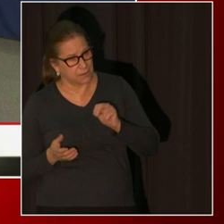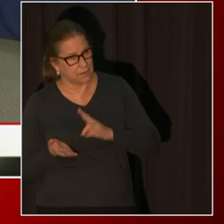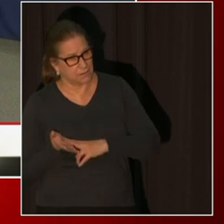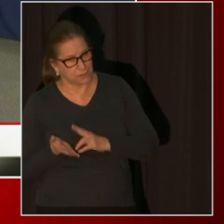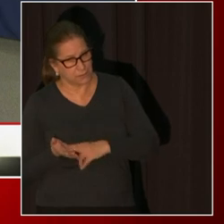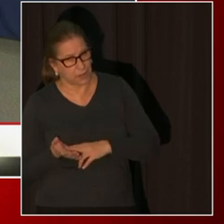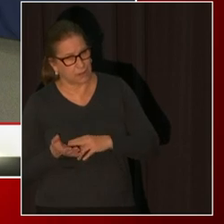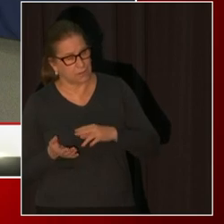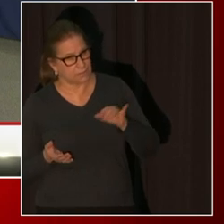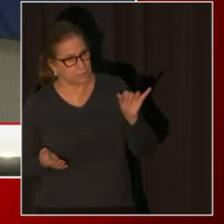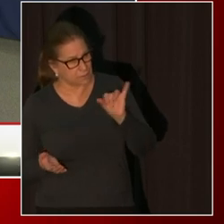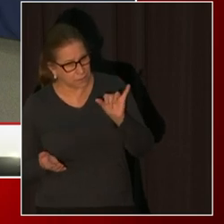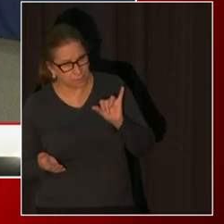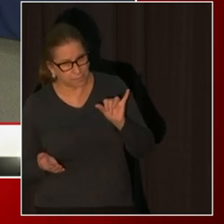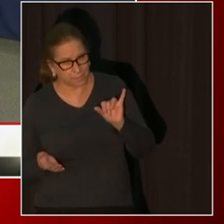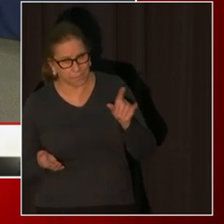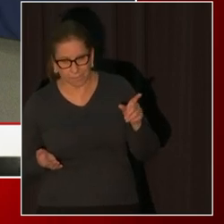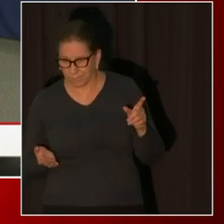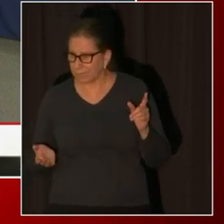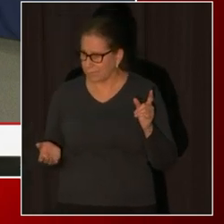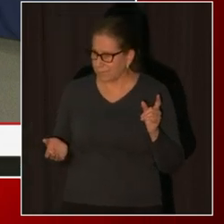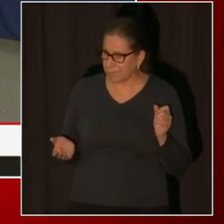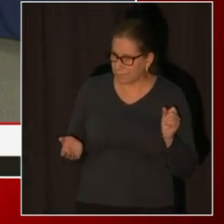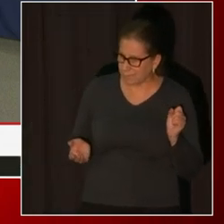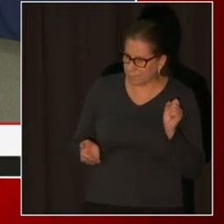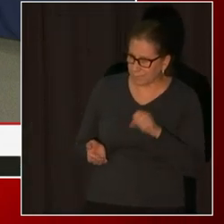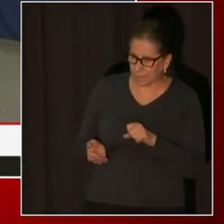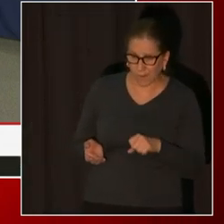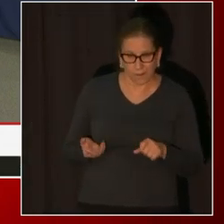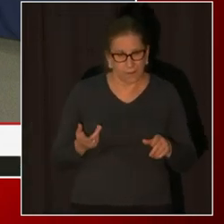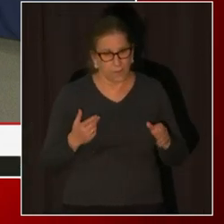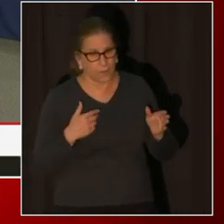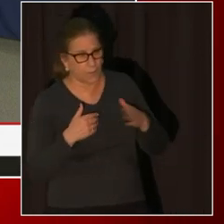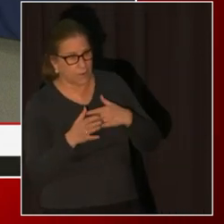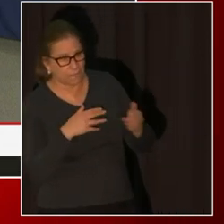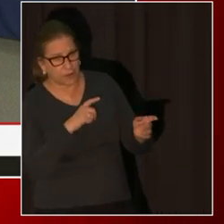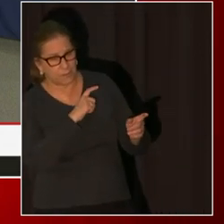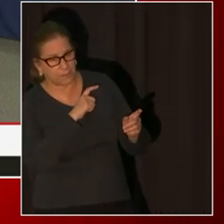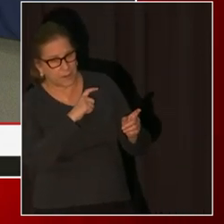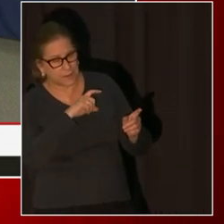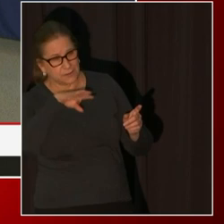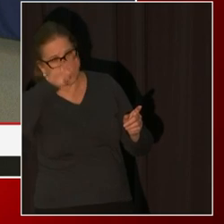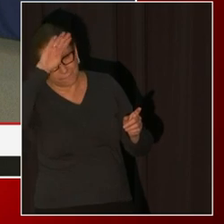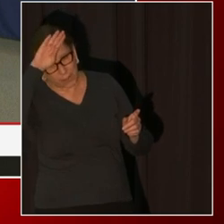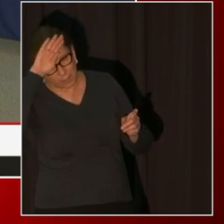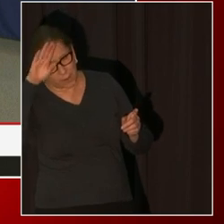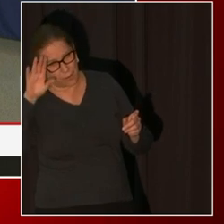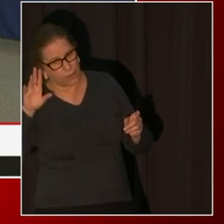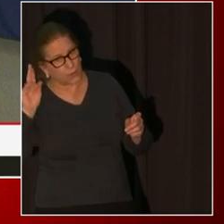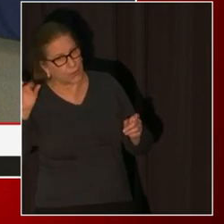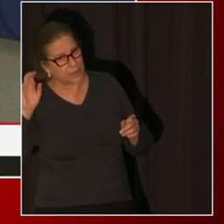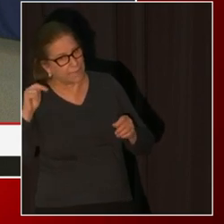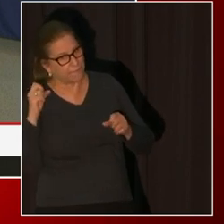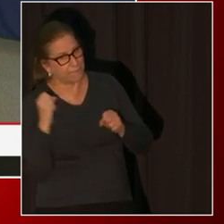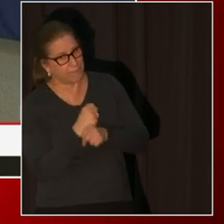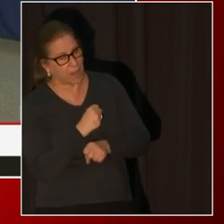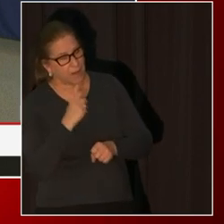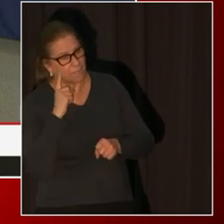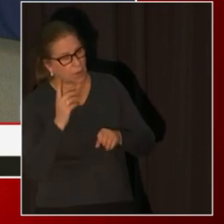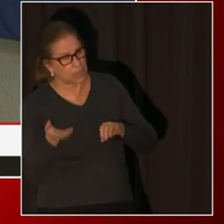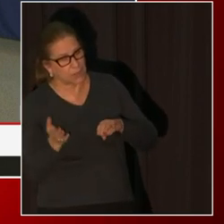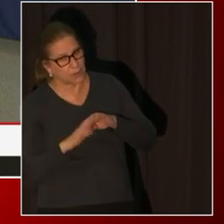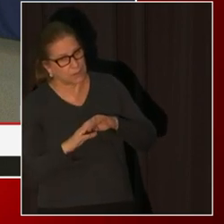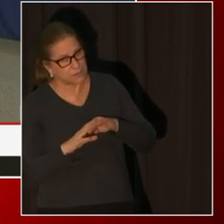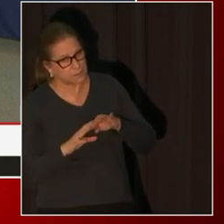Yes. So whatever the firefighters and the police officers have bargained for, they will not get those increases? Well, the police